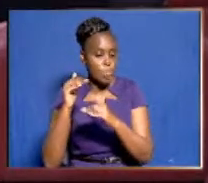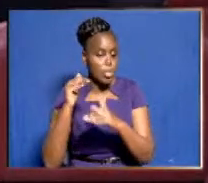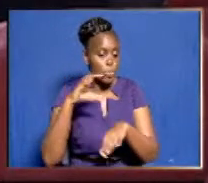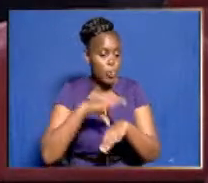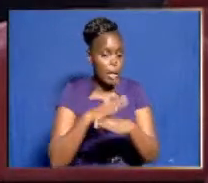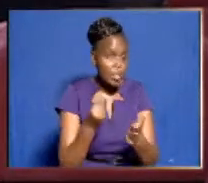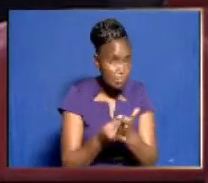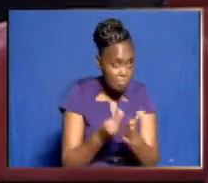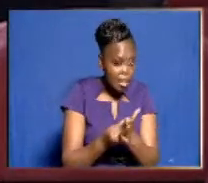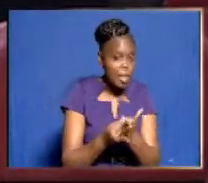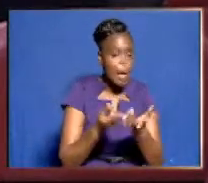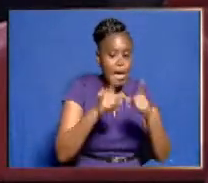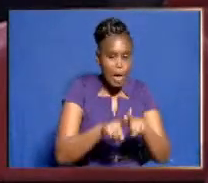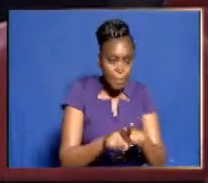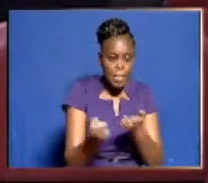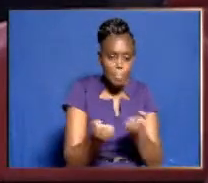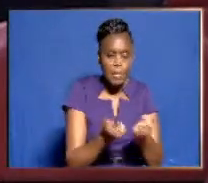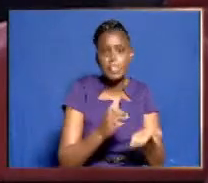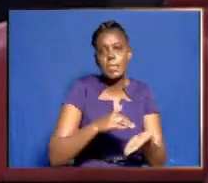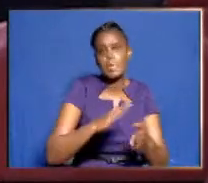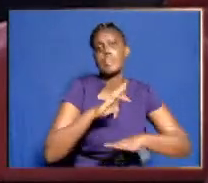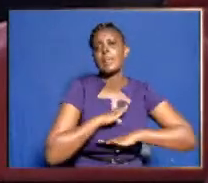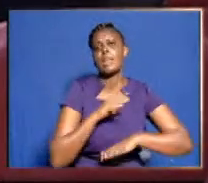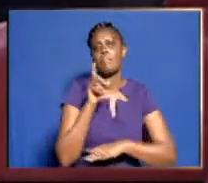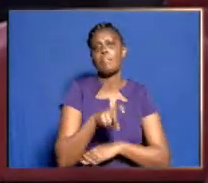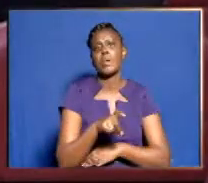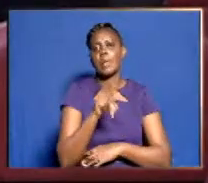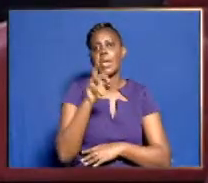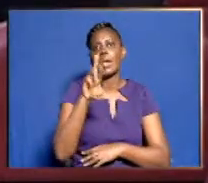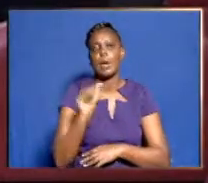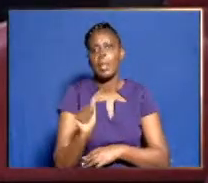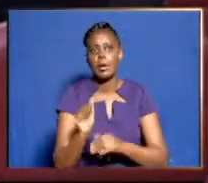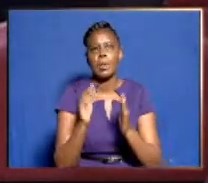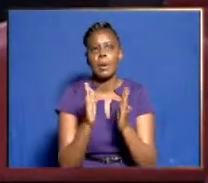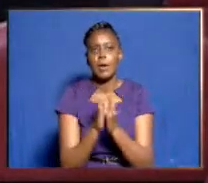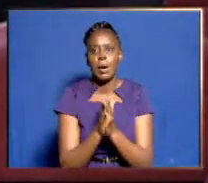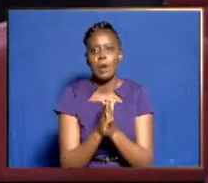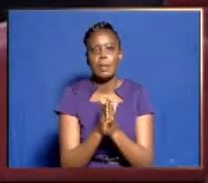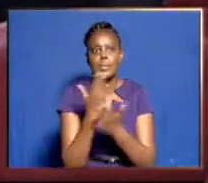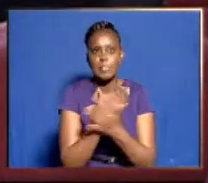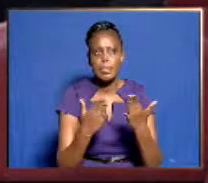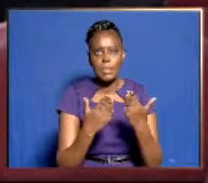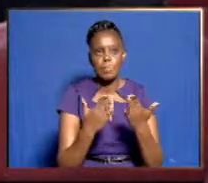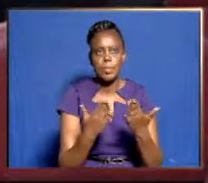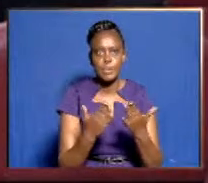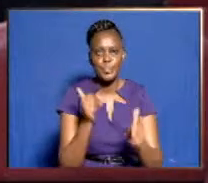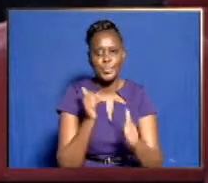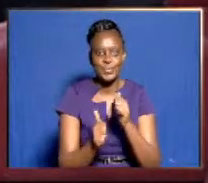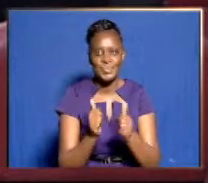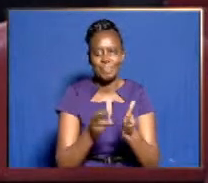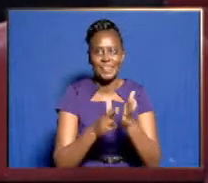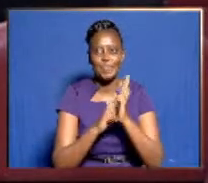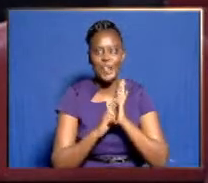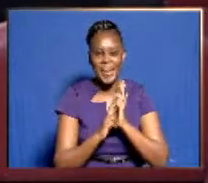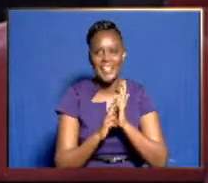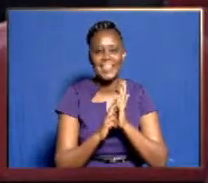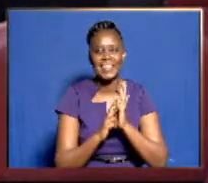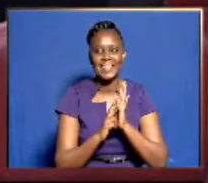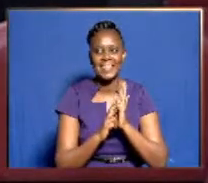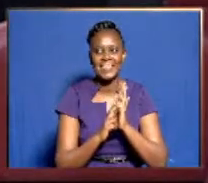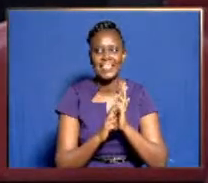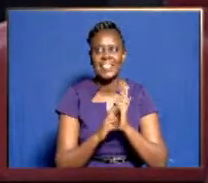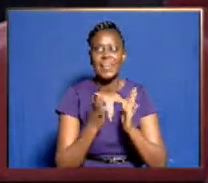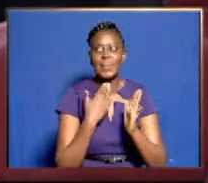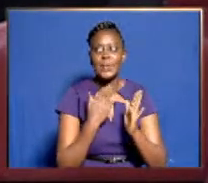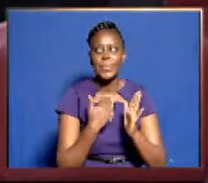if we are not investing enough in KRA and in some of the facilities that we require. And we